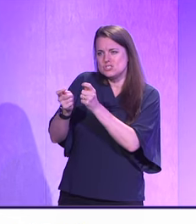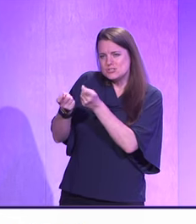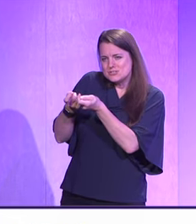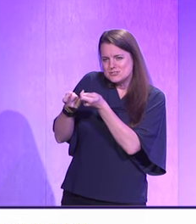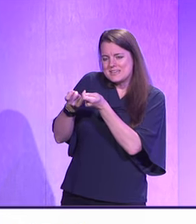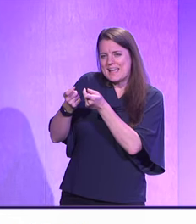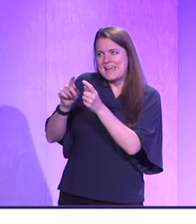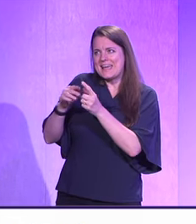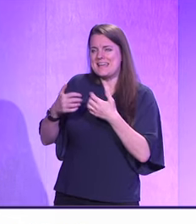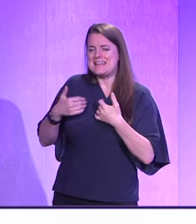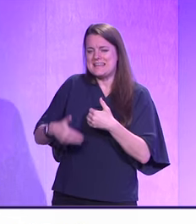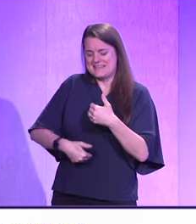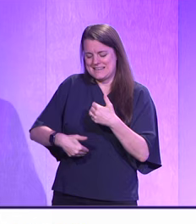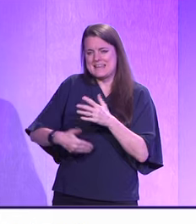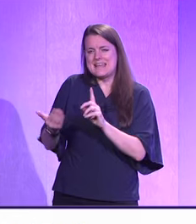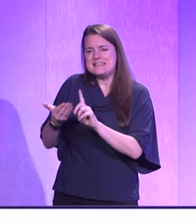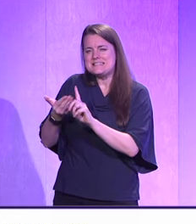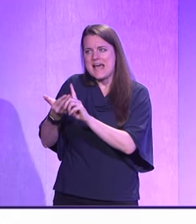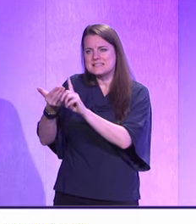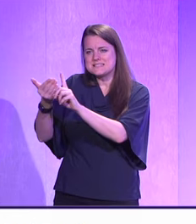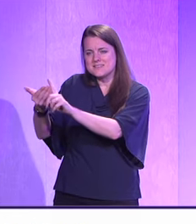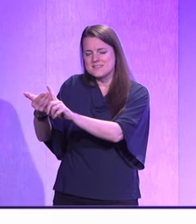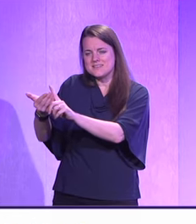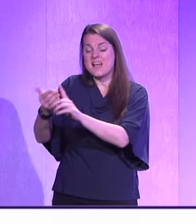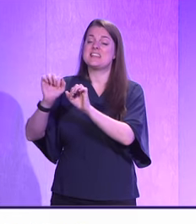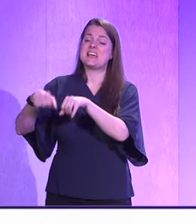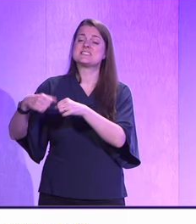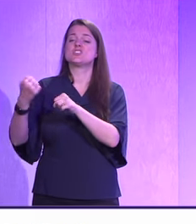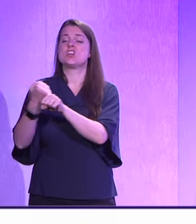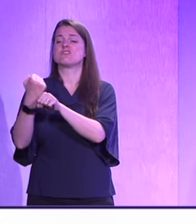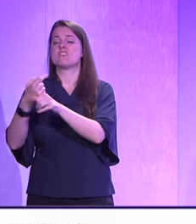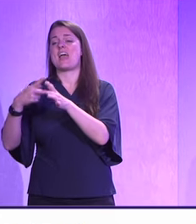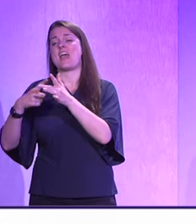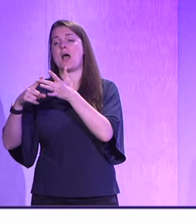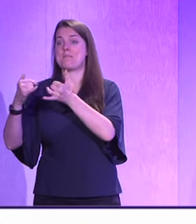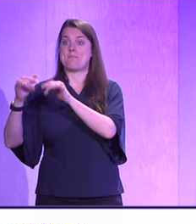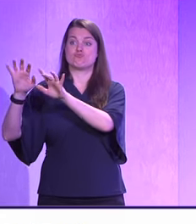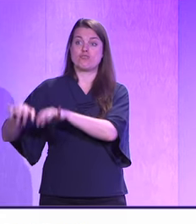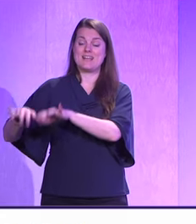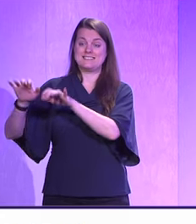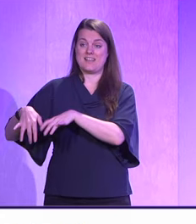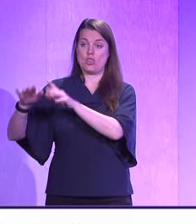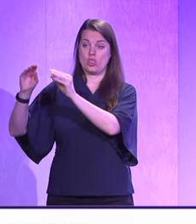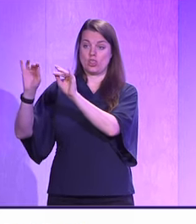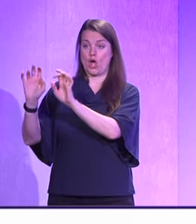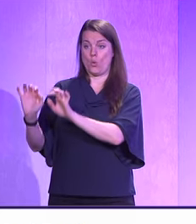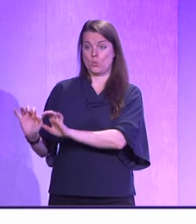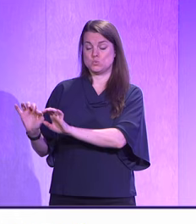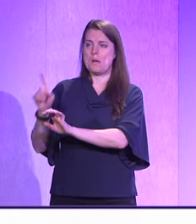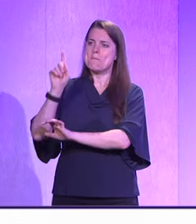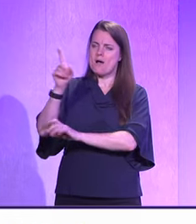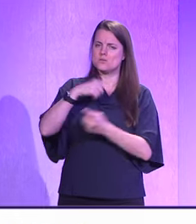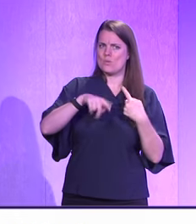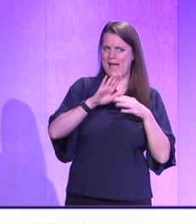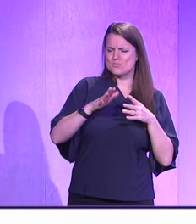organization around what happens. Even if Gen AI is the thing which generates all the code, we need to be shaping what Gen AI